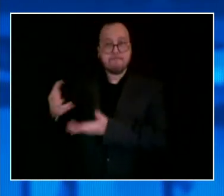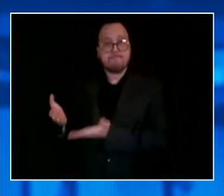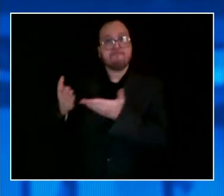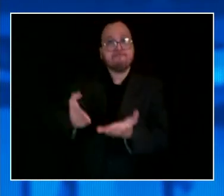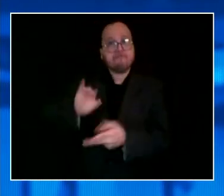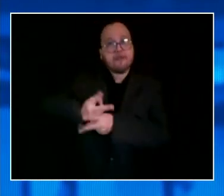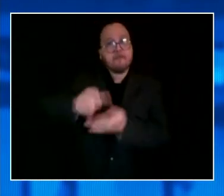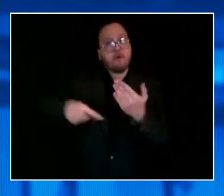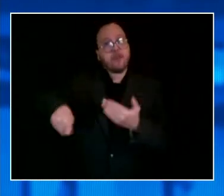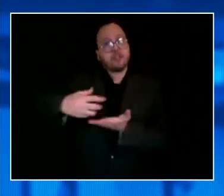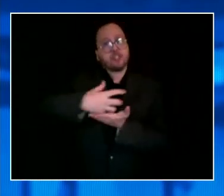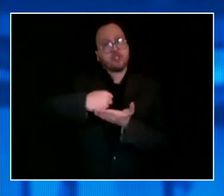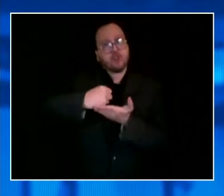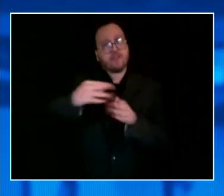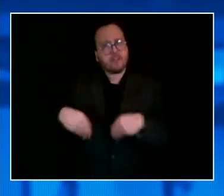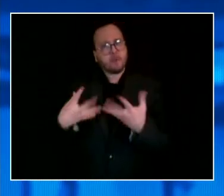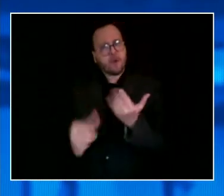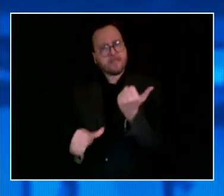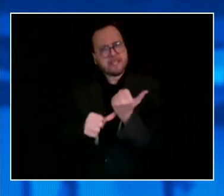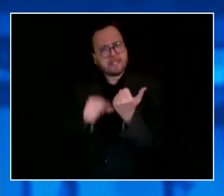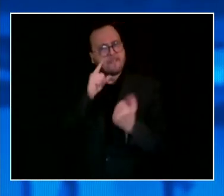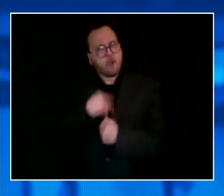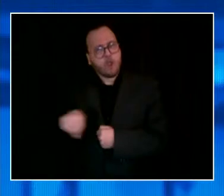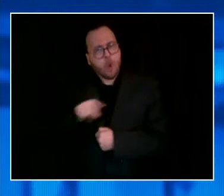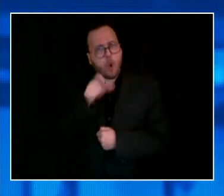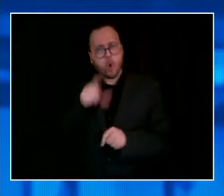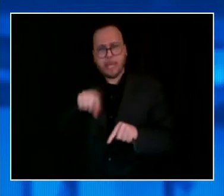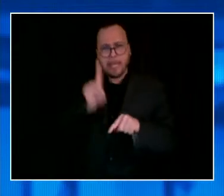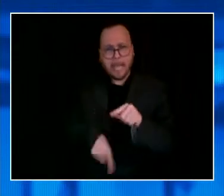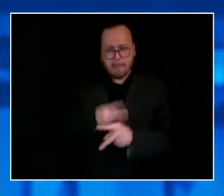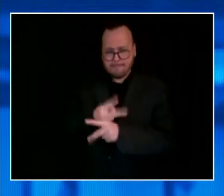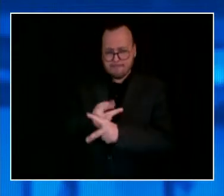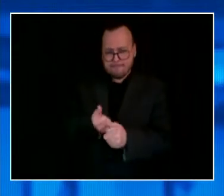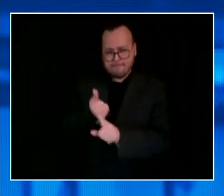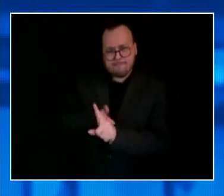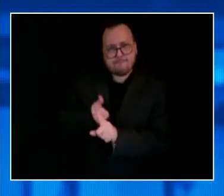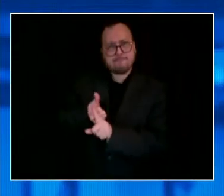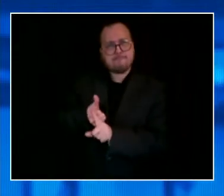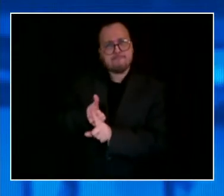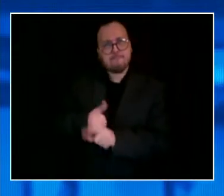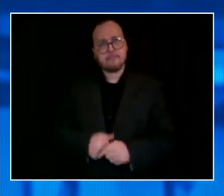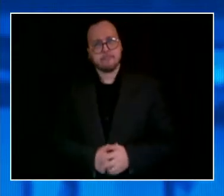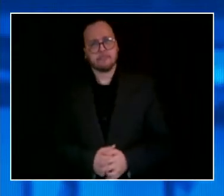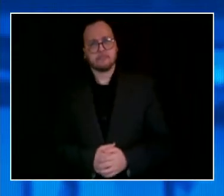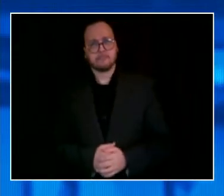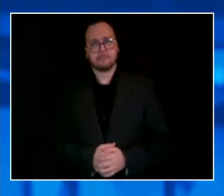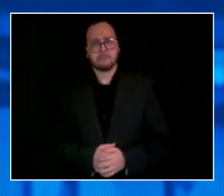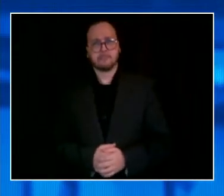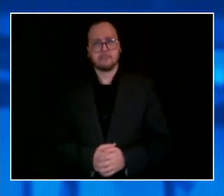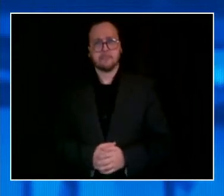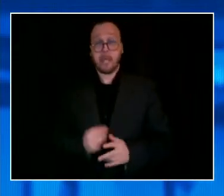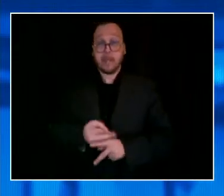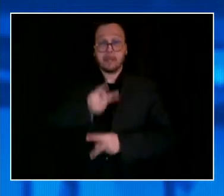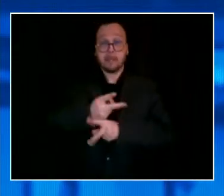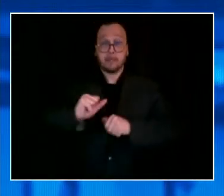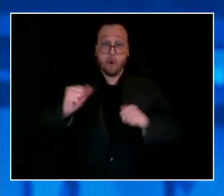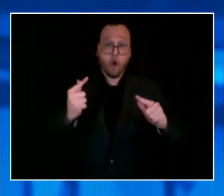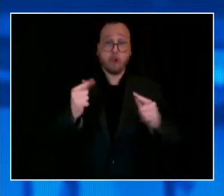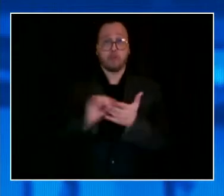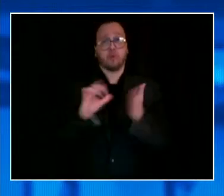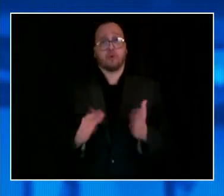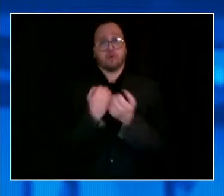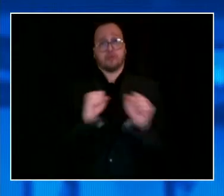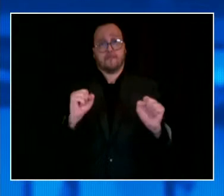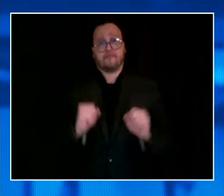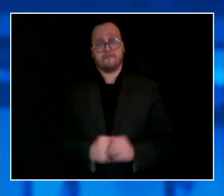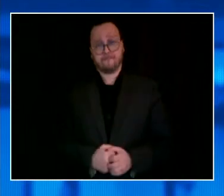provides assistance to those who can no longer care for themselves, and keep all New Yorkers safe. I want to thank